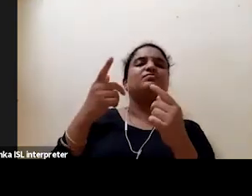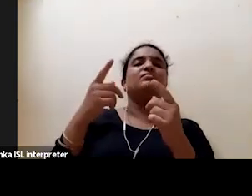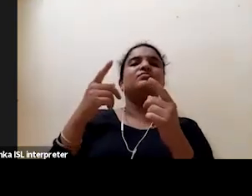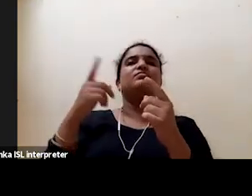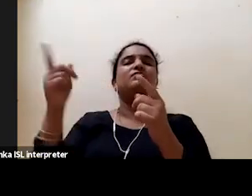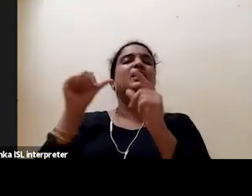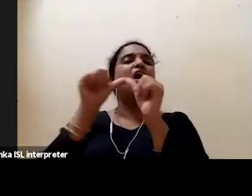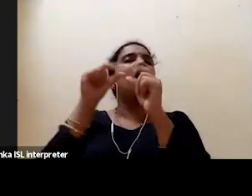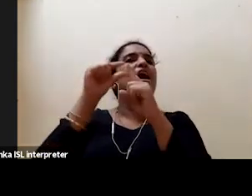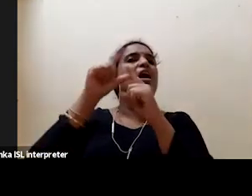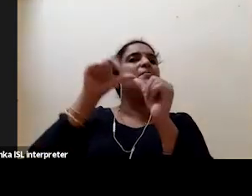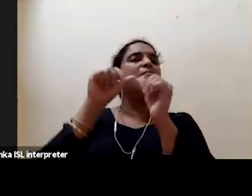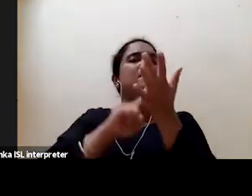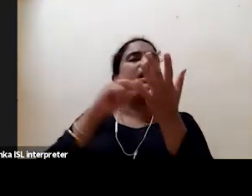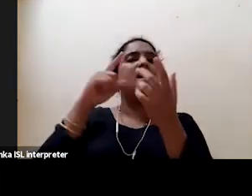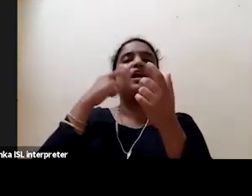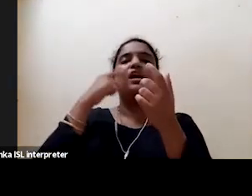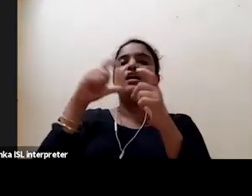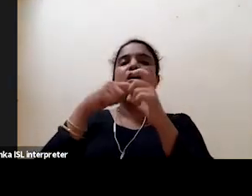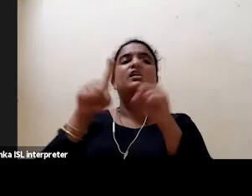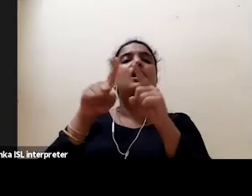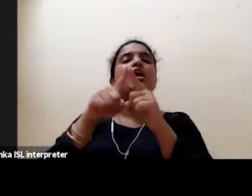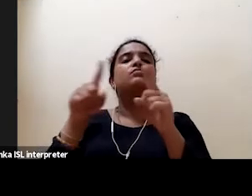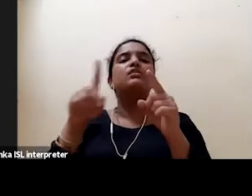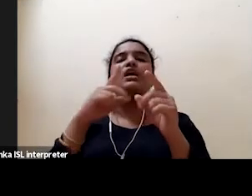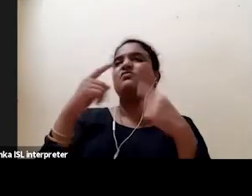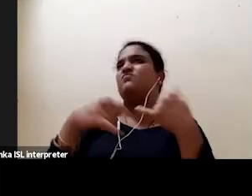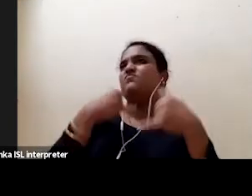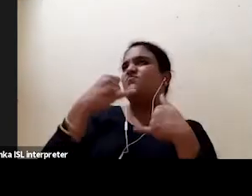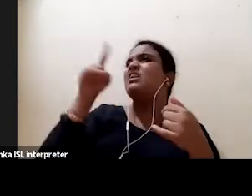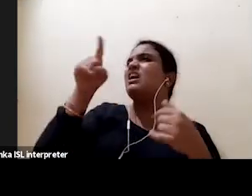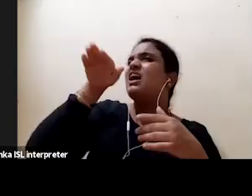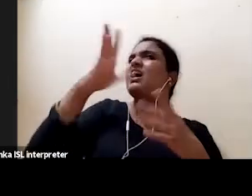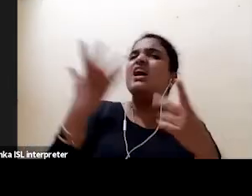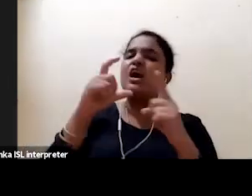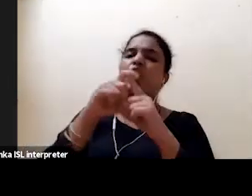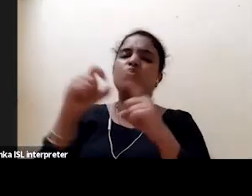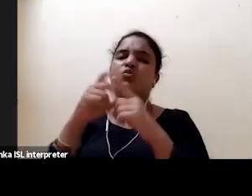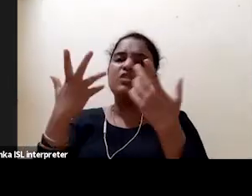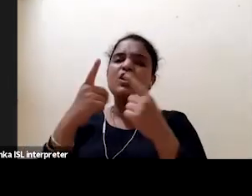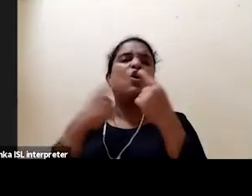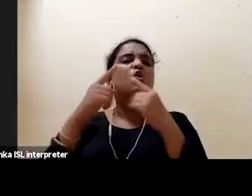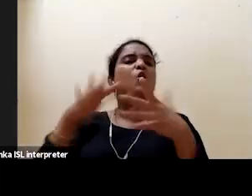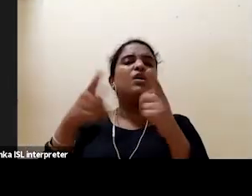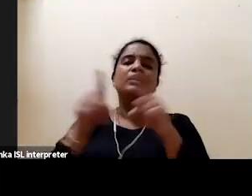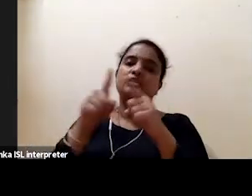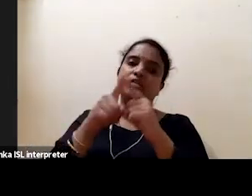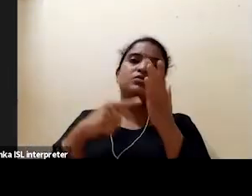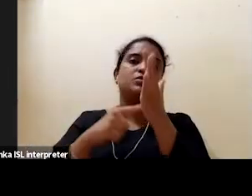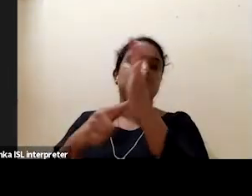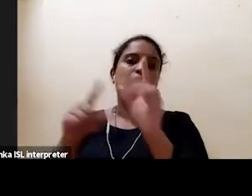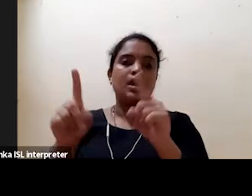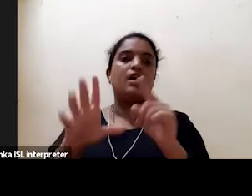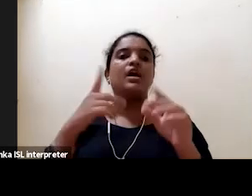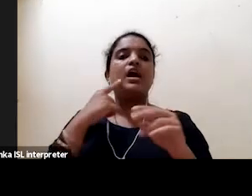with this, and you've sparked the interest, so then they have the desire to know what exactly is this appliance you're talking about. So then they're still with you,